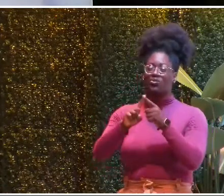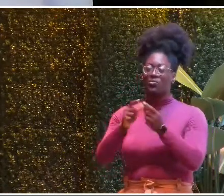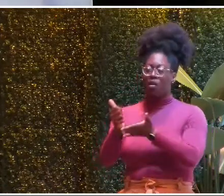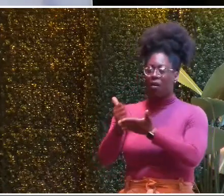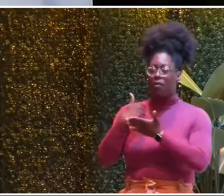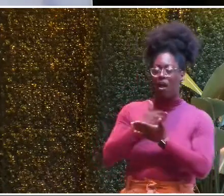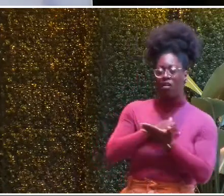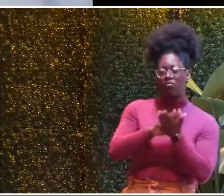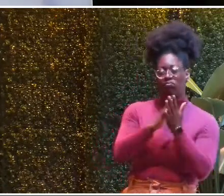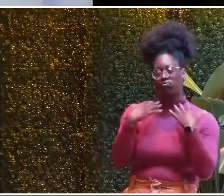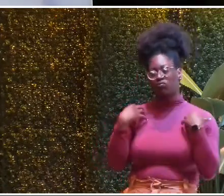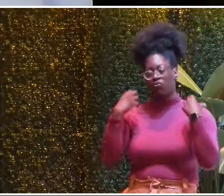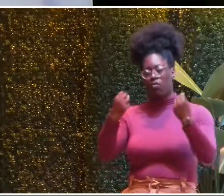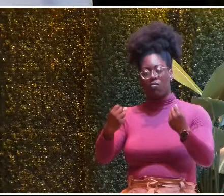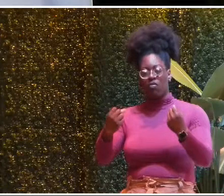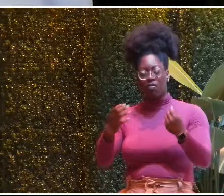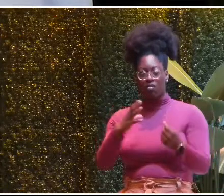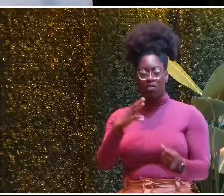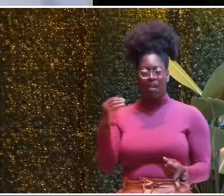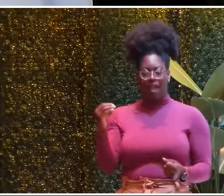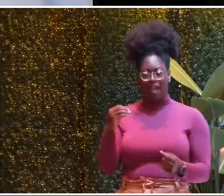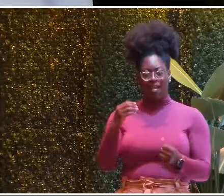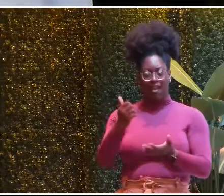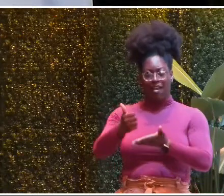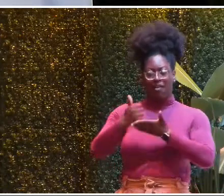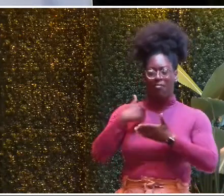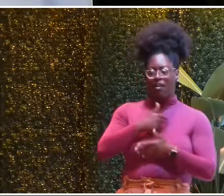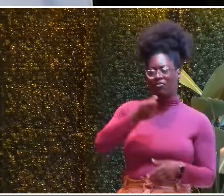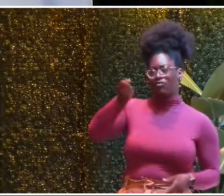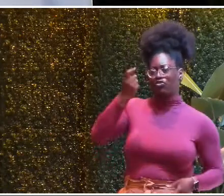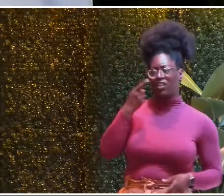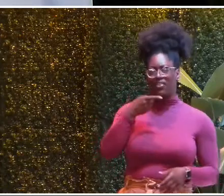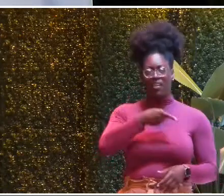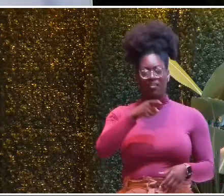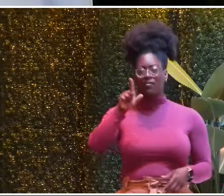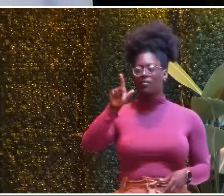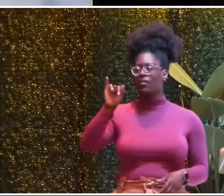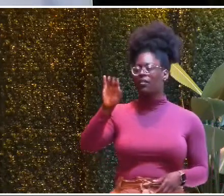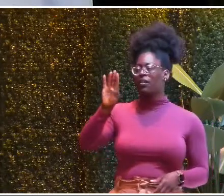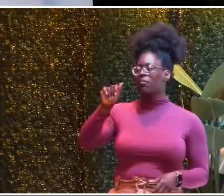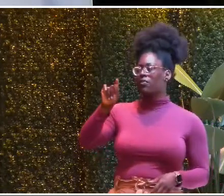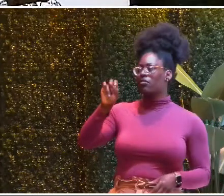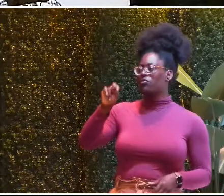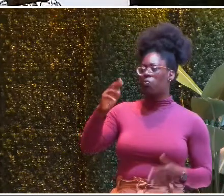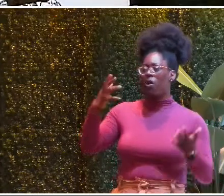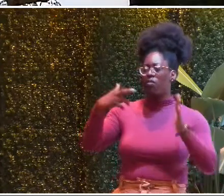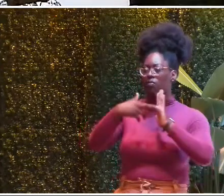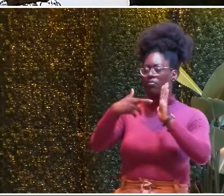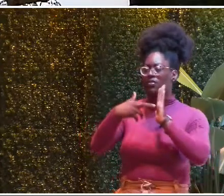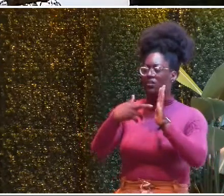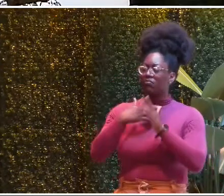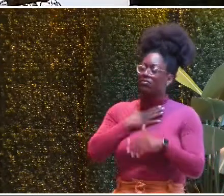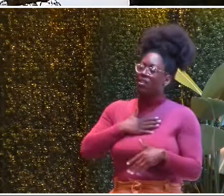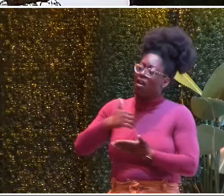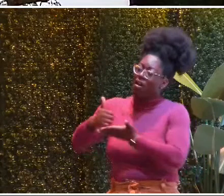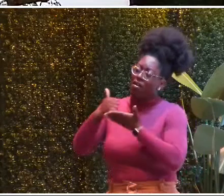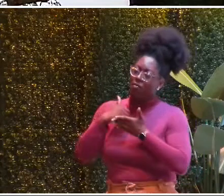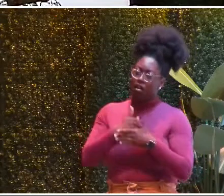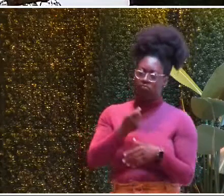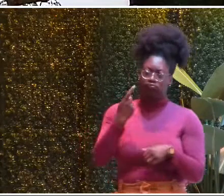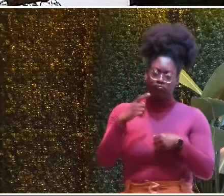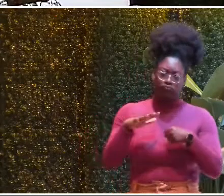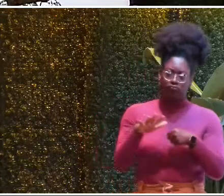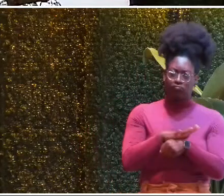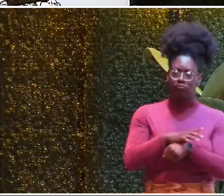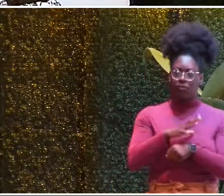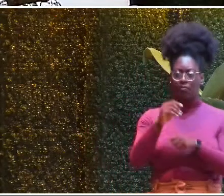this water represents, what this libation represents. Bless the presenters and the organizers of this event. Bless